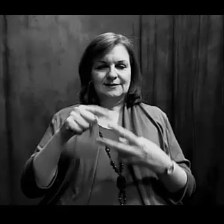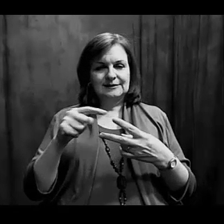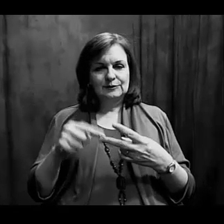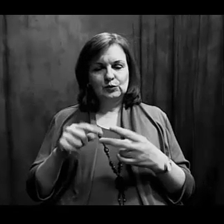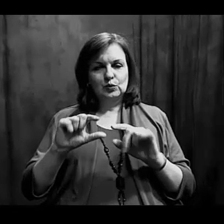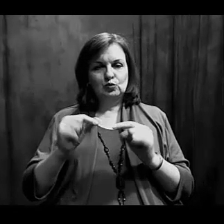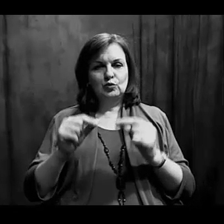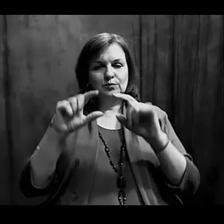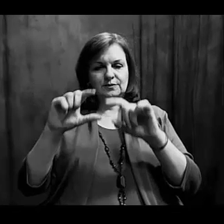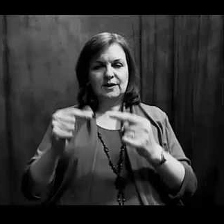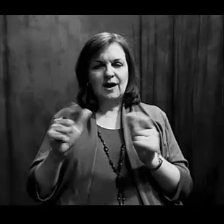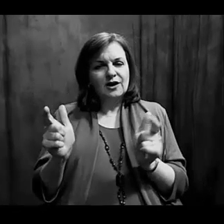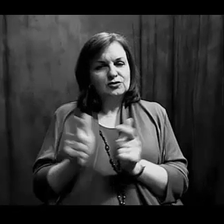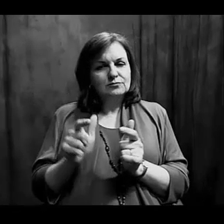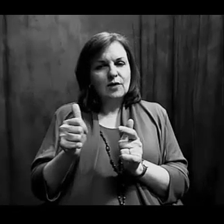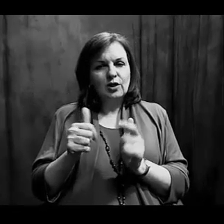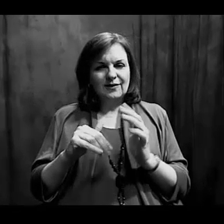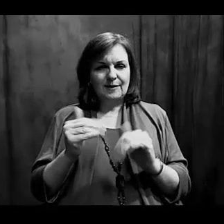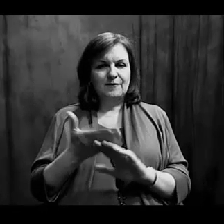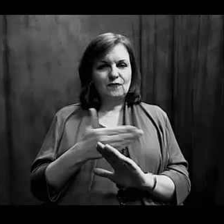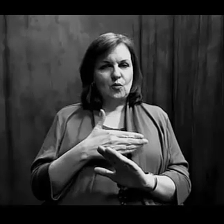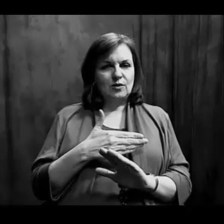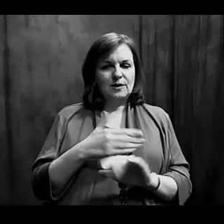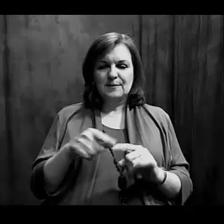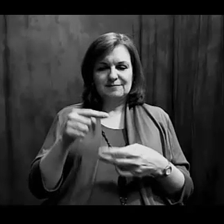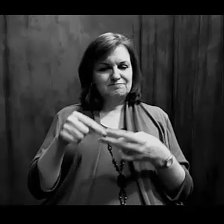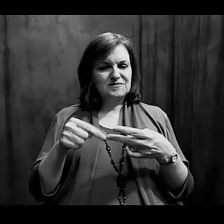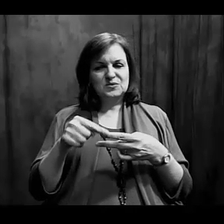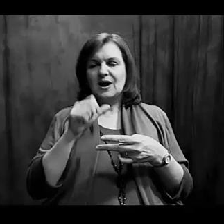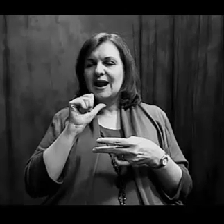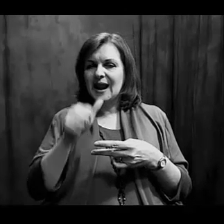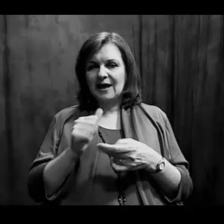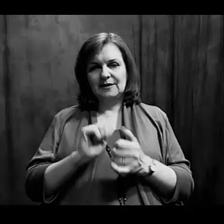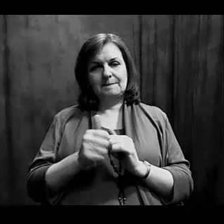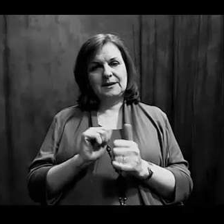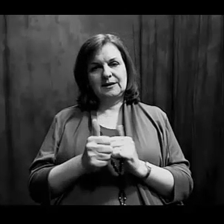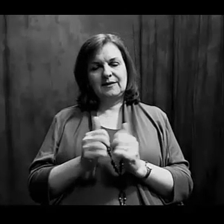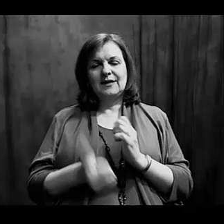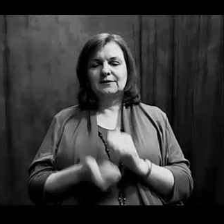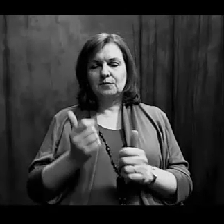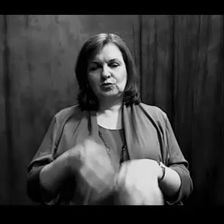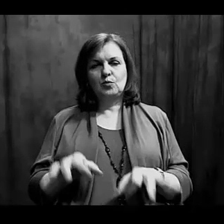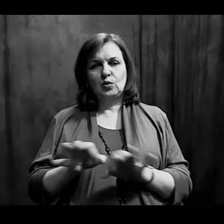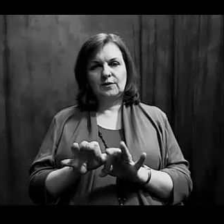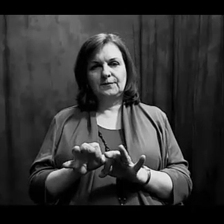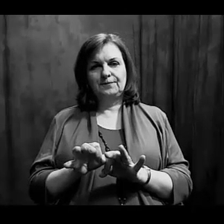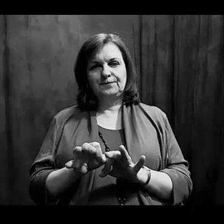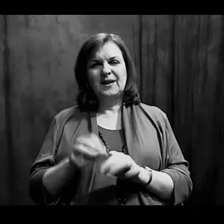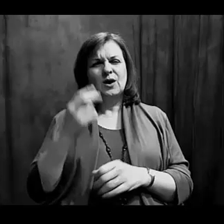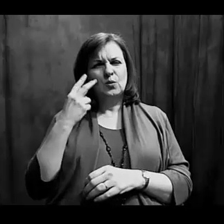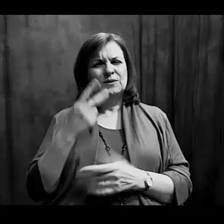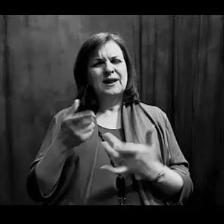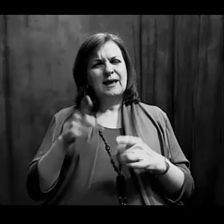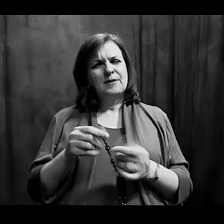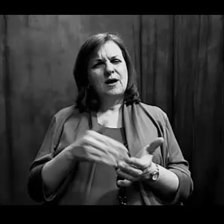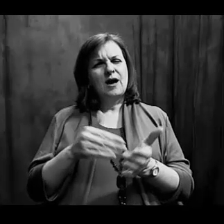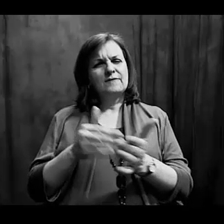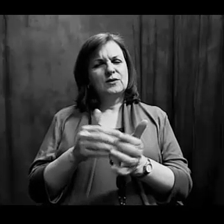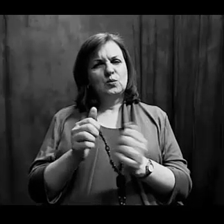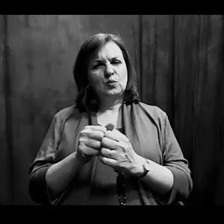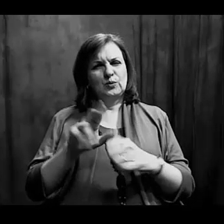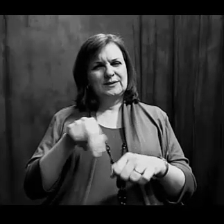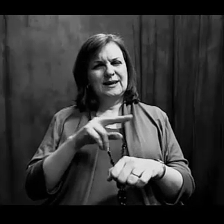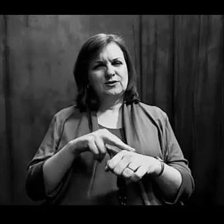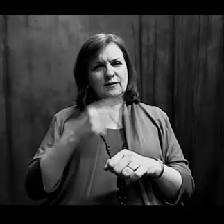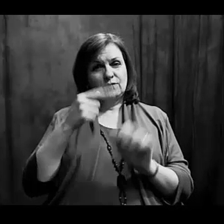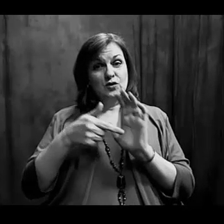the resources. Yes, their population size is lower, but they're not competing. That's the most important part. We see